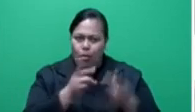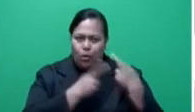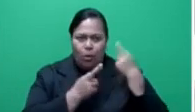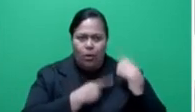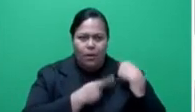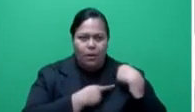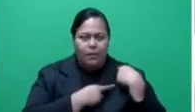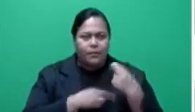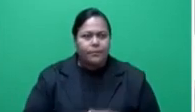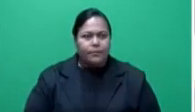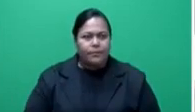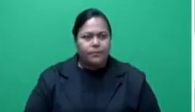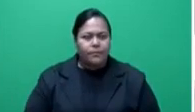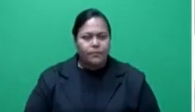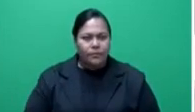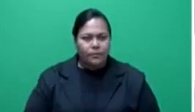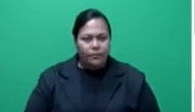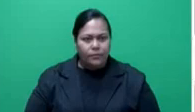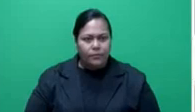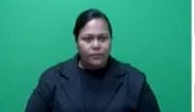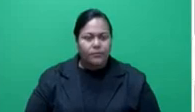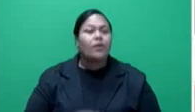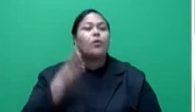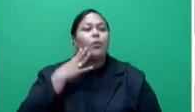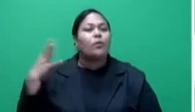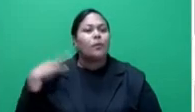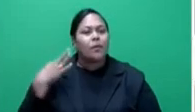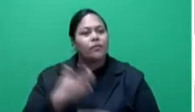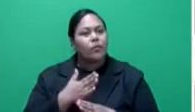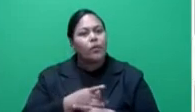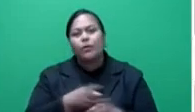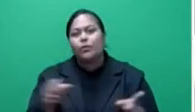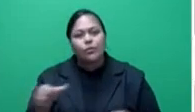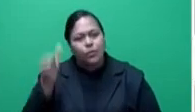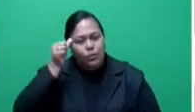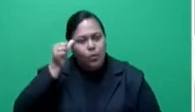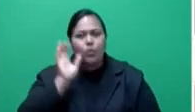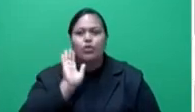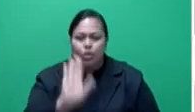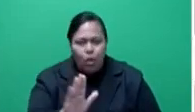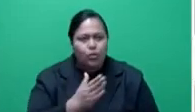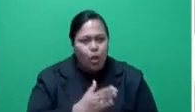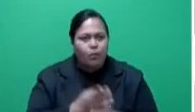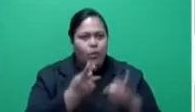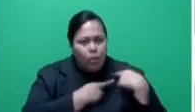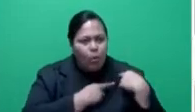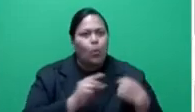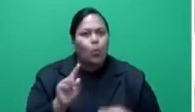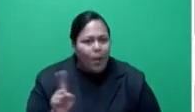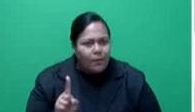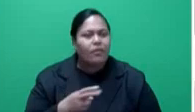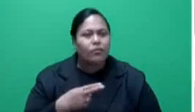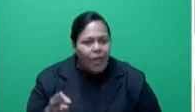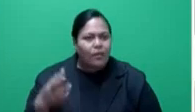civil works were given by somebody else. When you bid for work, you know exactly. It's your job to go and check what you have to do. Then you